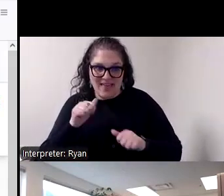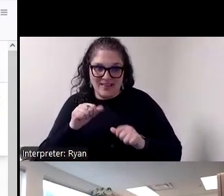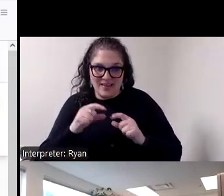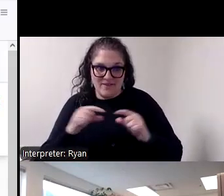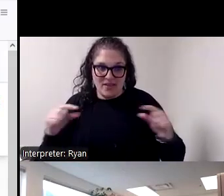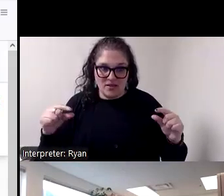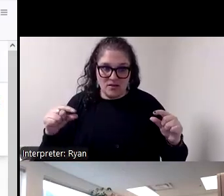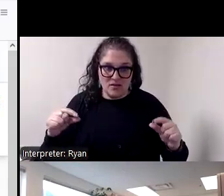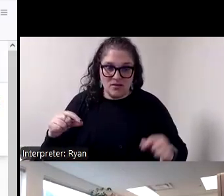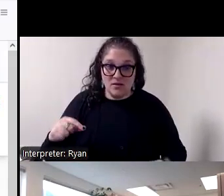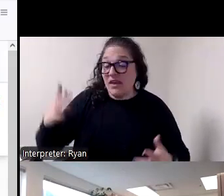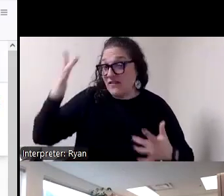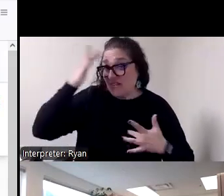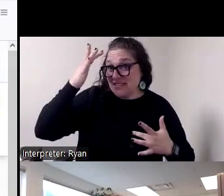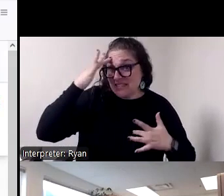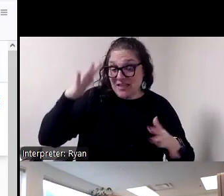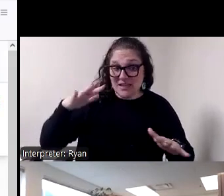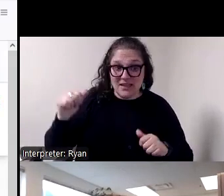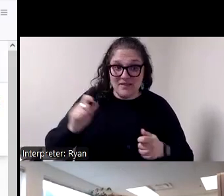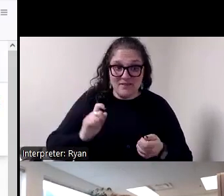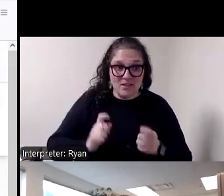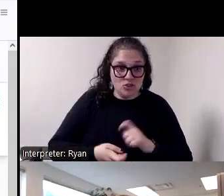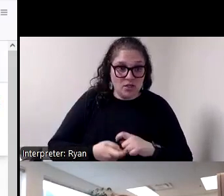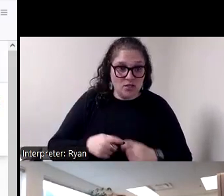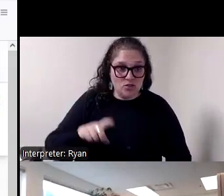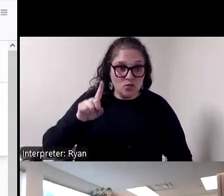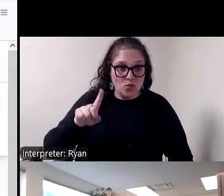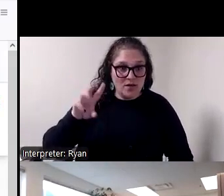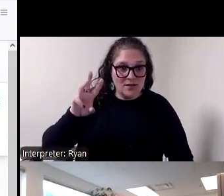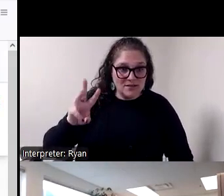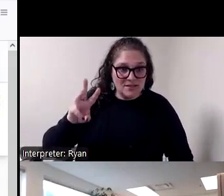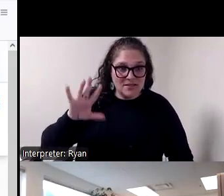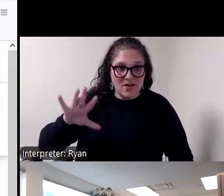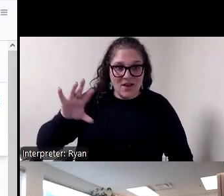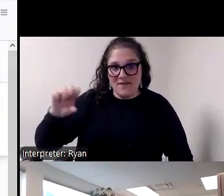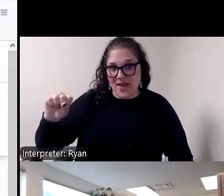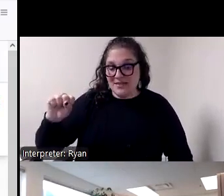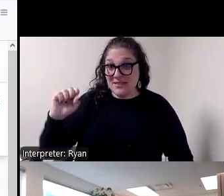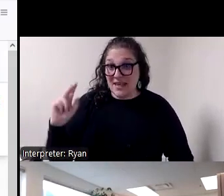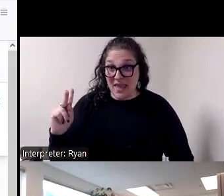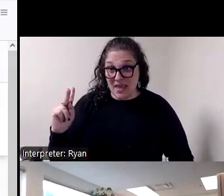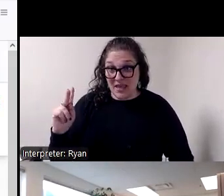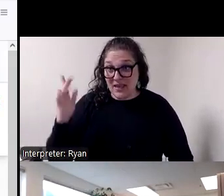sick leave, then you just want to change that to 165 SK.